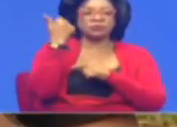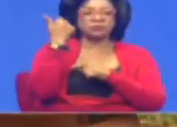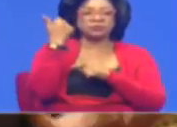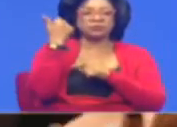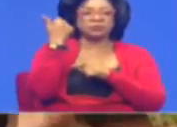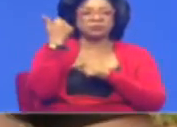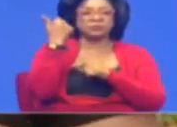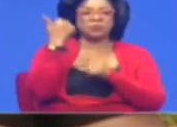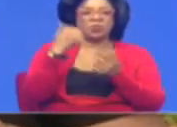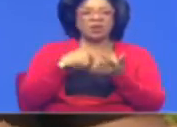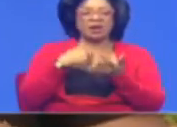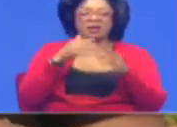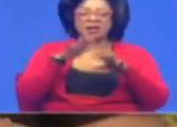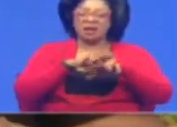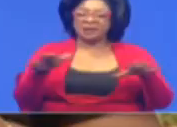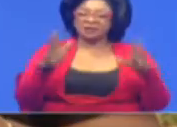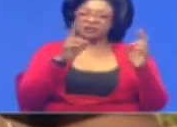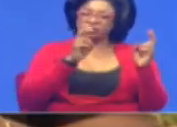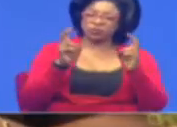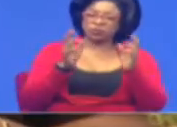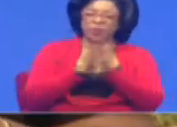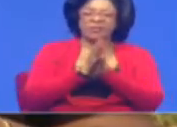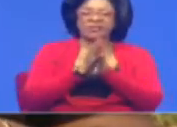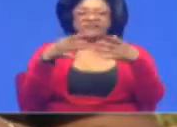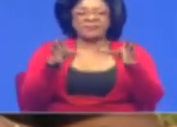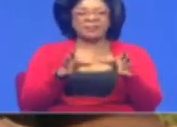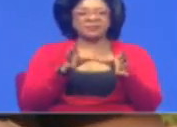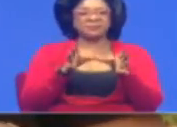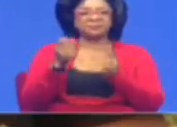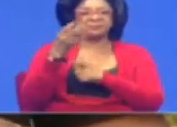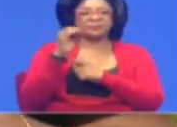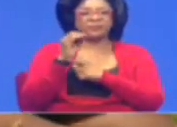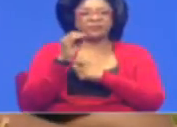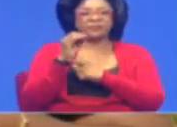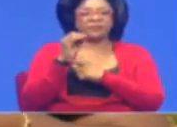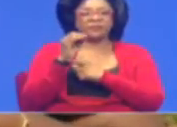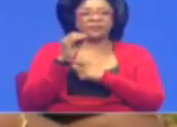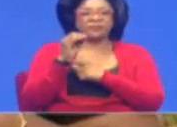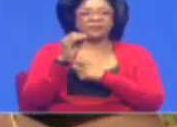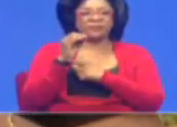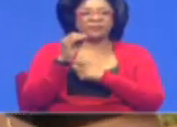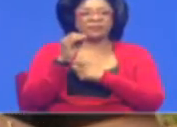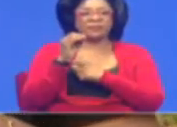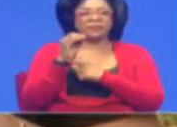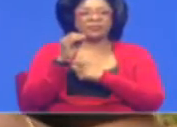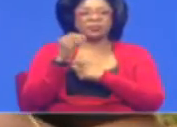land issues and family. So, to travel all the way from Embu,